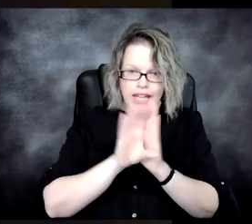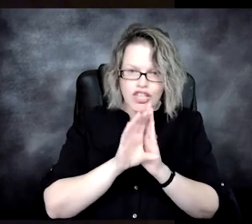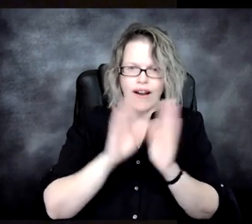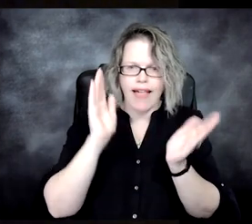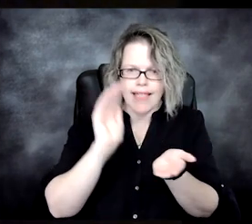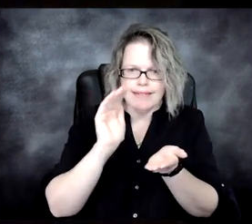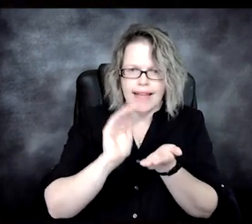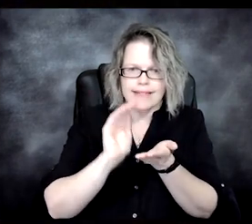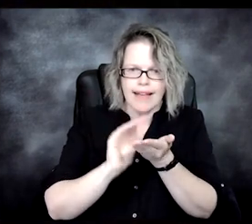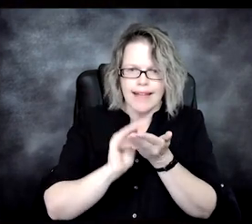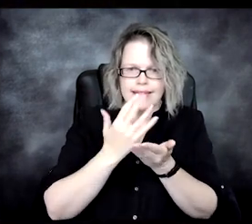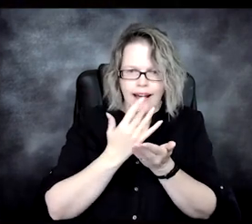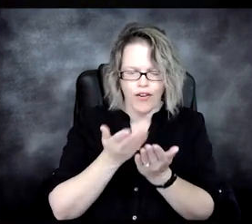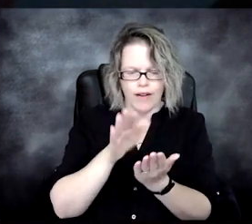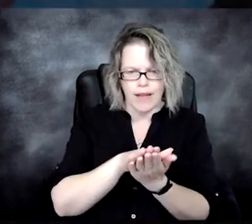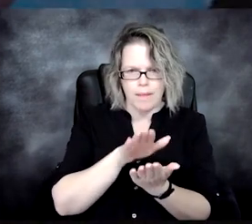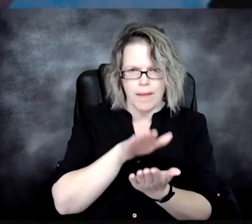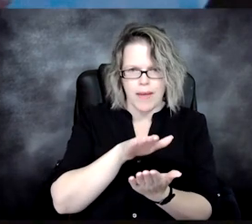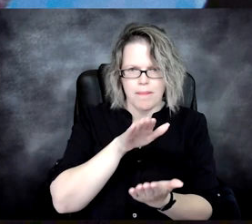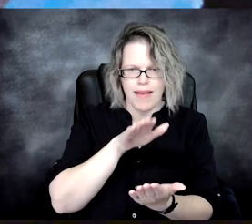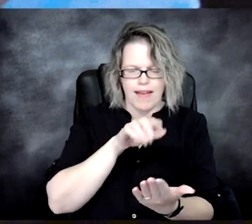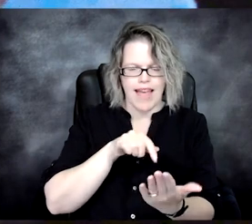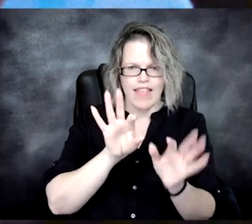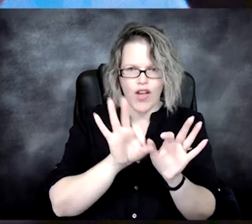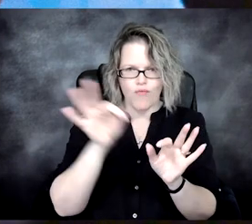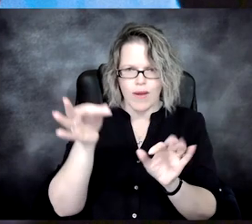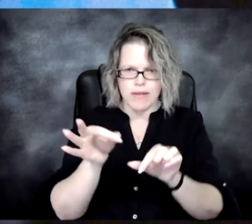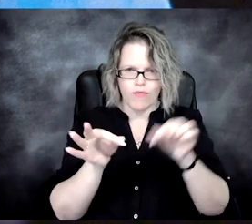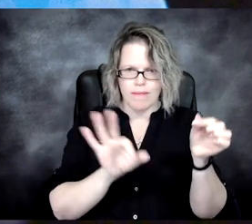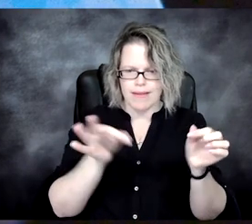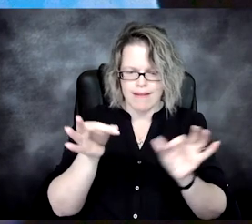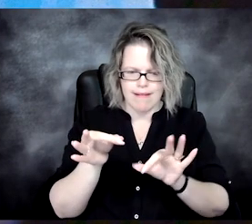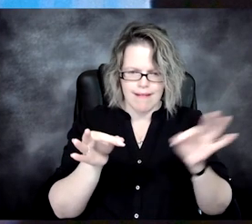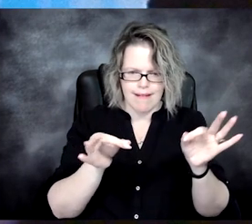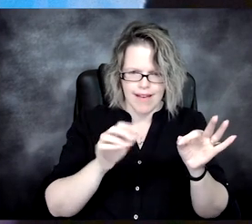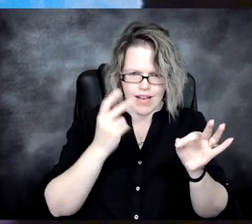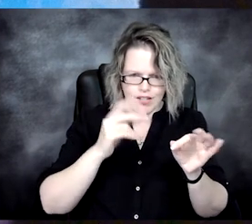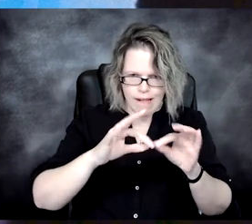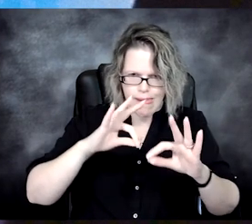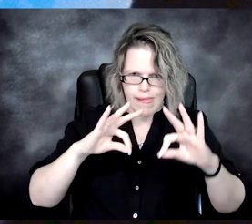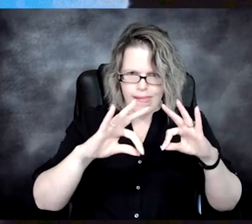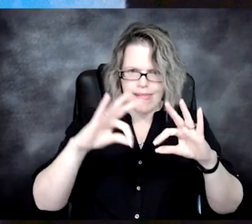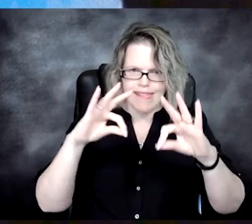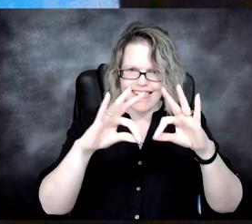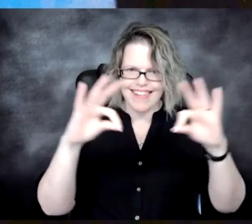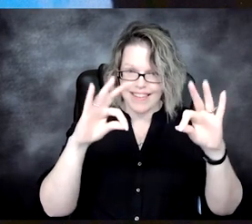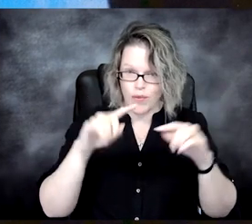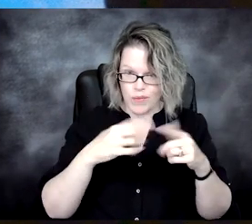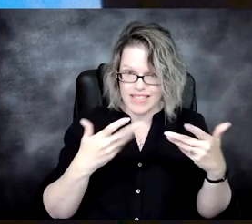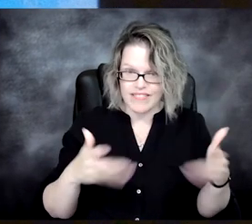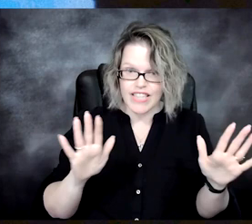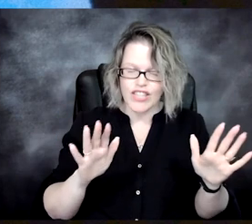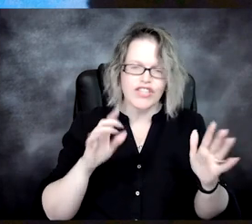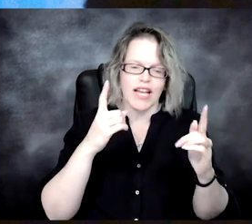then layered the pictures on top of each other and ripped the middle of each picture to varying degrees. After this was finished,